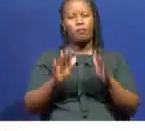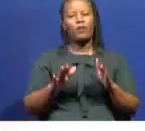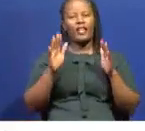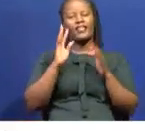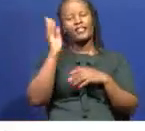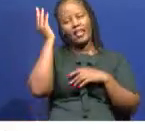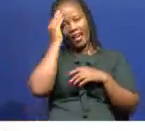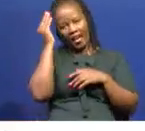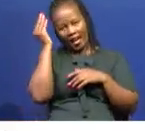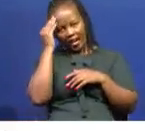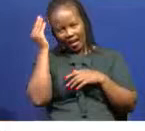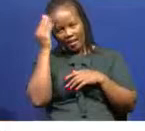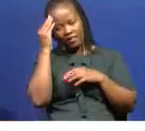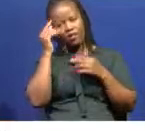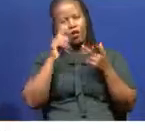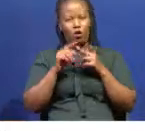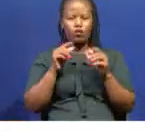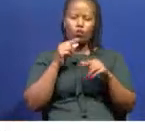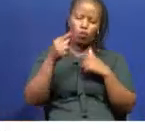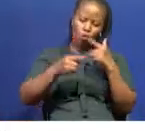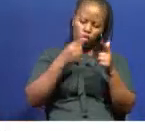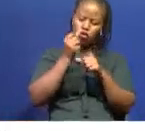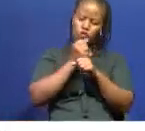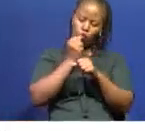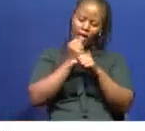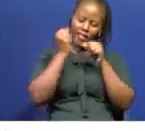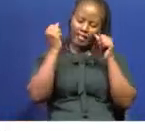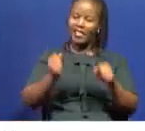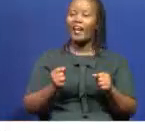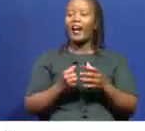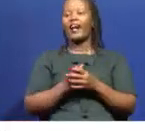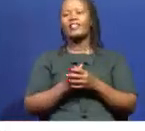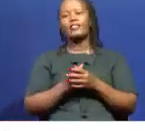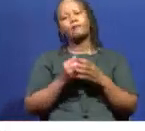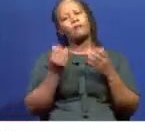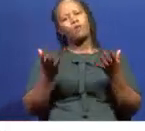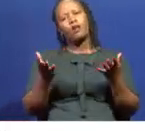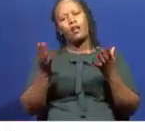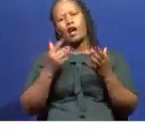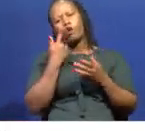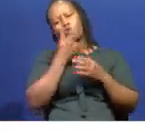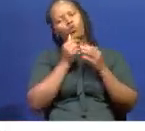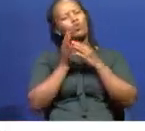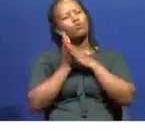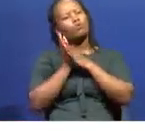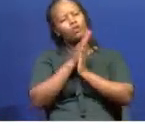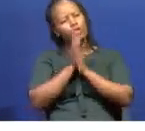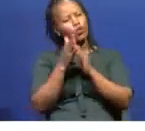in the lessons and just keep pushing. Yeah. Of the big stories, maybe whose story sticks out for you?